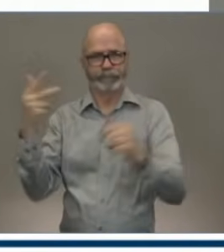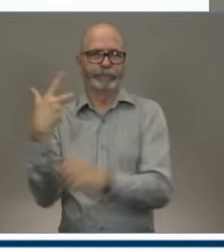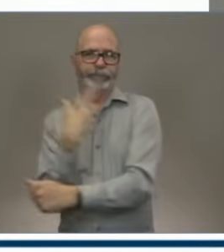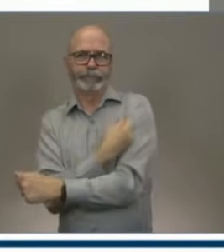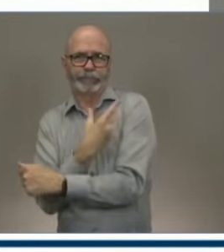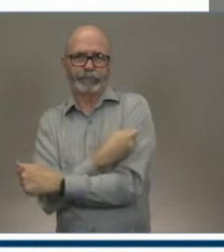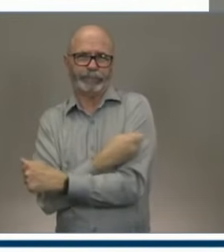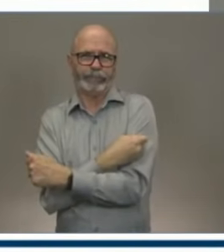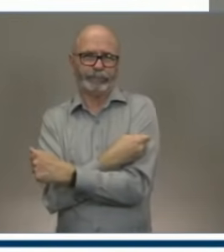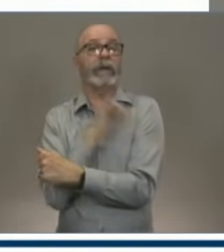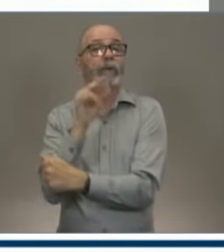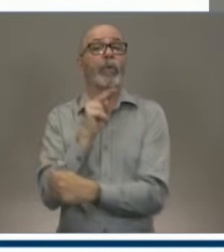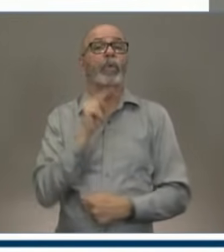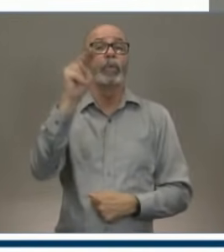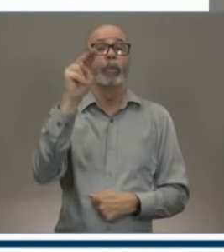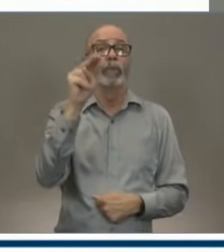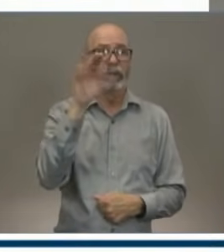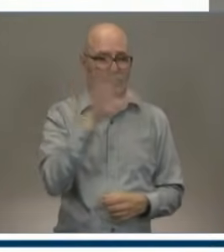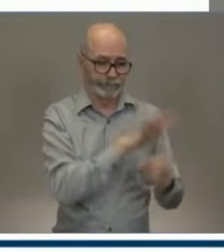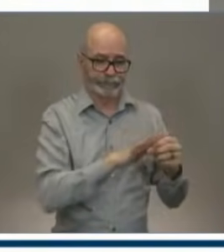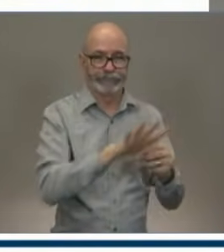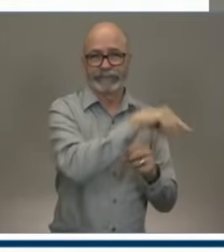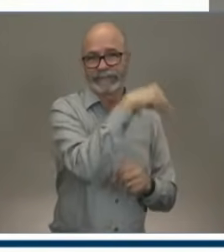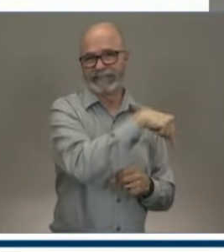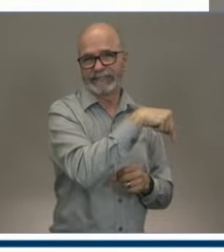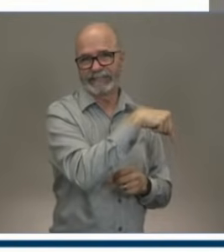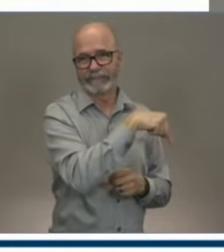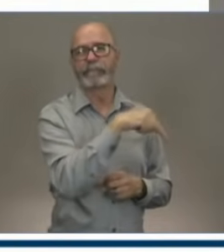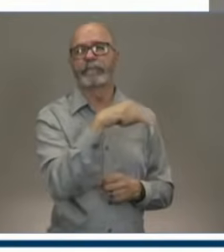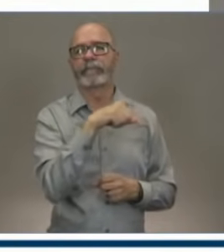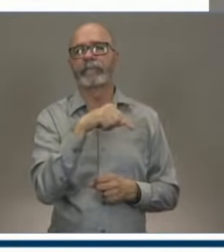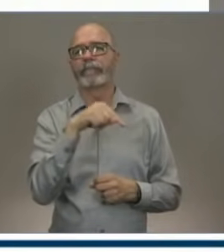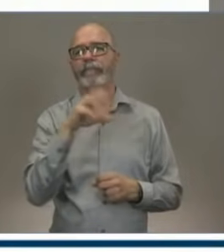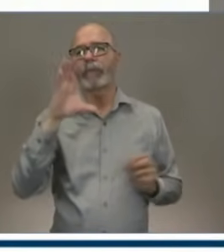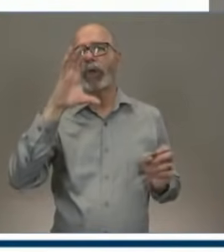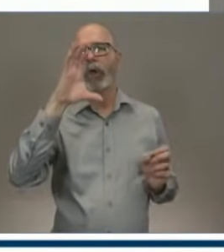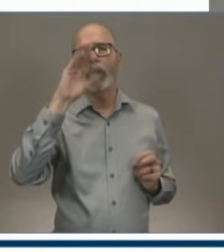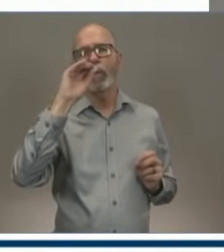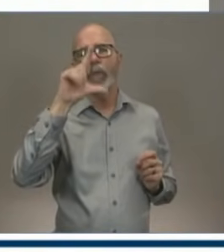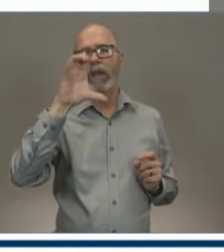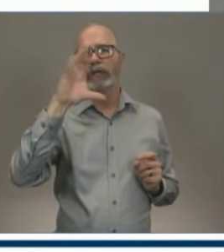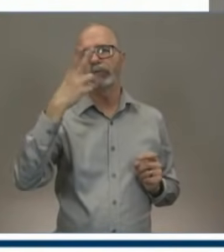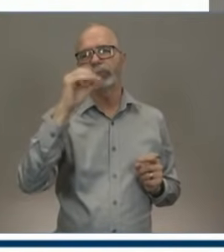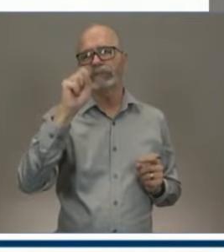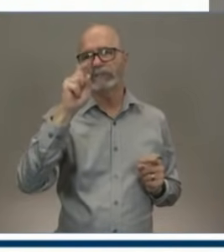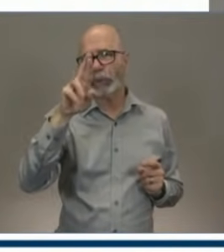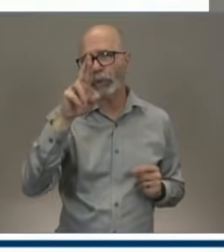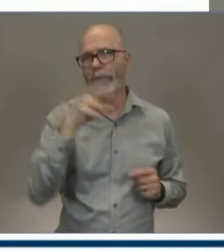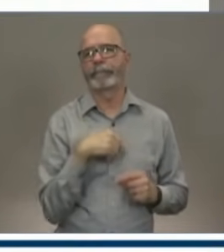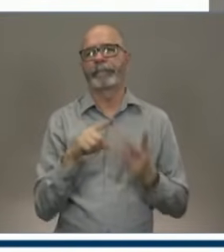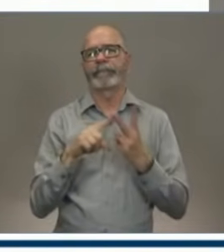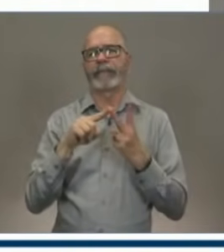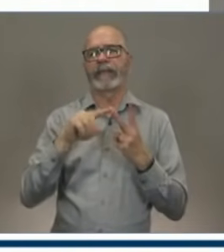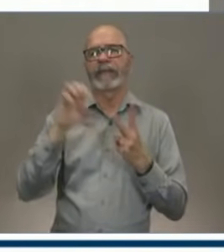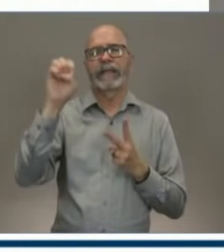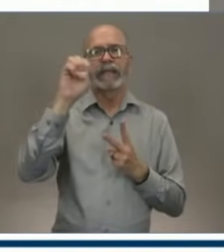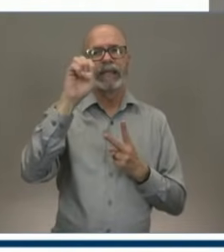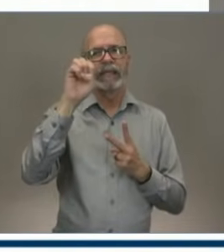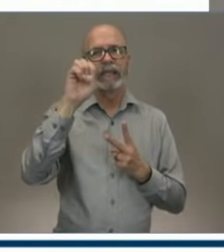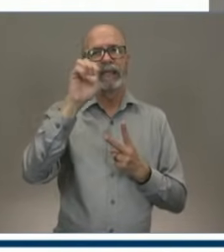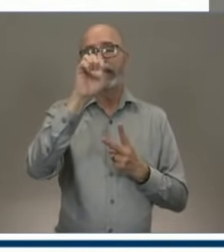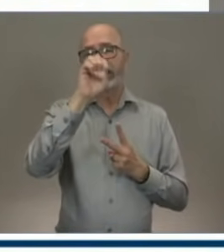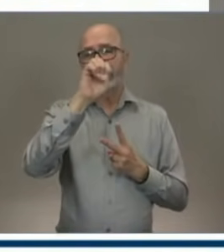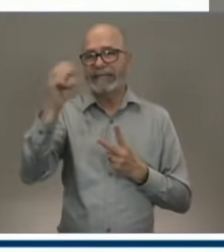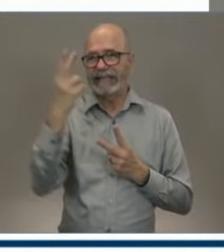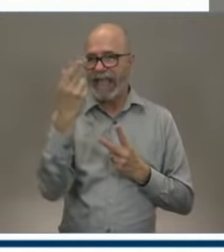healthcare workers will start when we open a clinic at Colchester East Hants Health Centre in Truro. We have 3